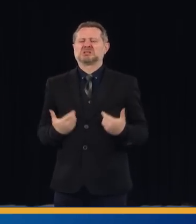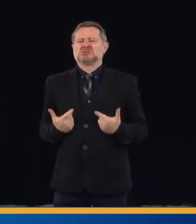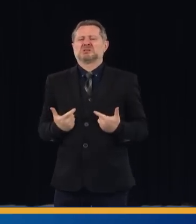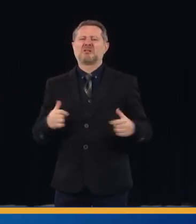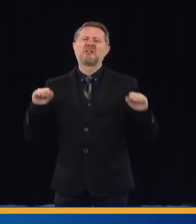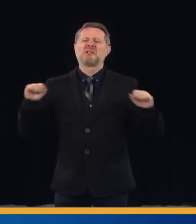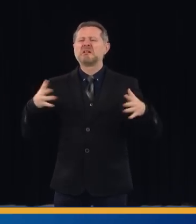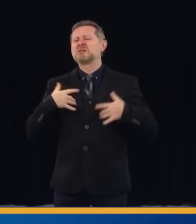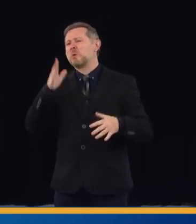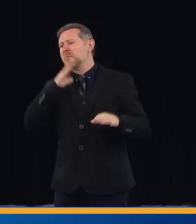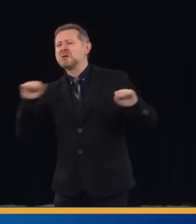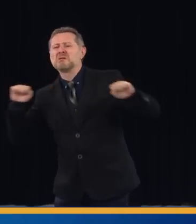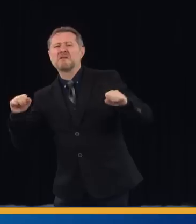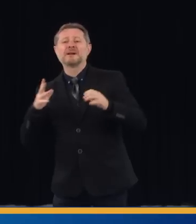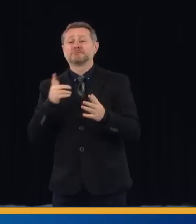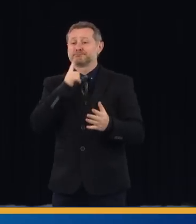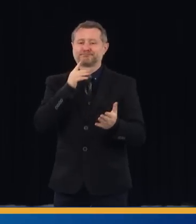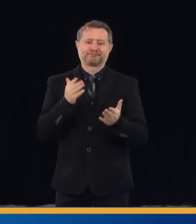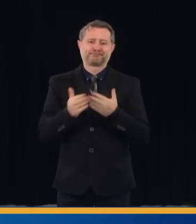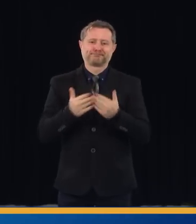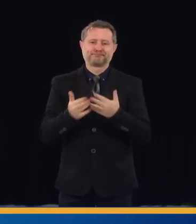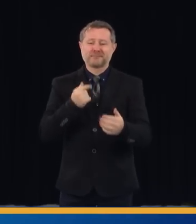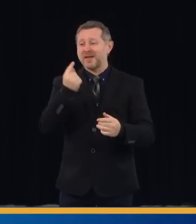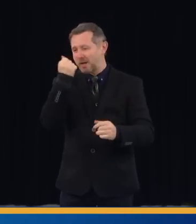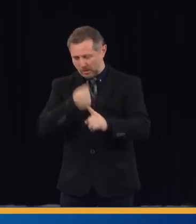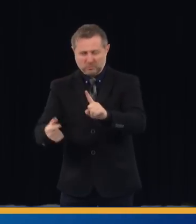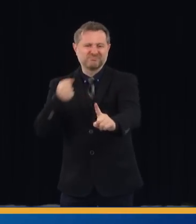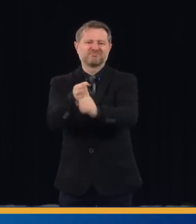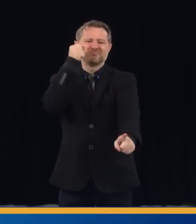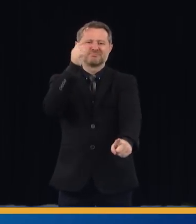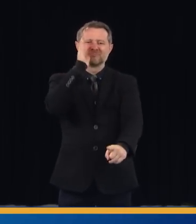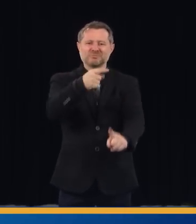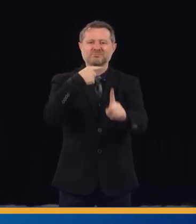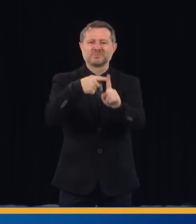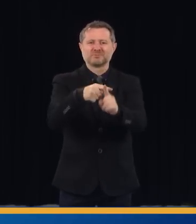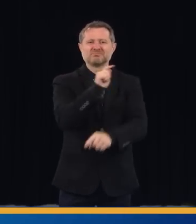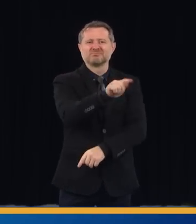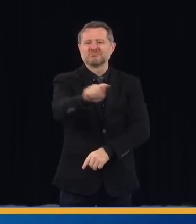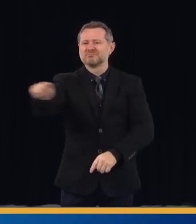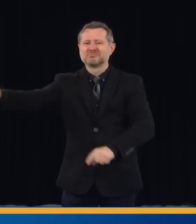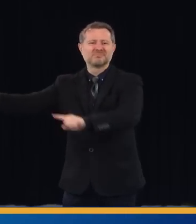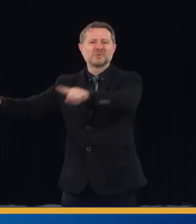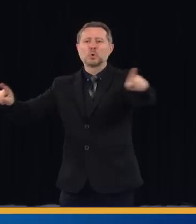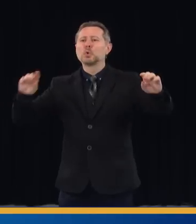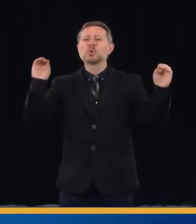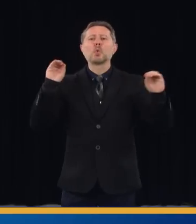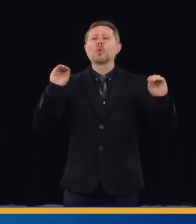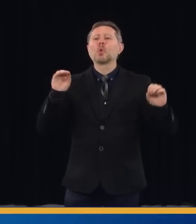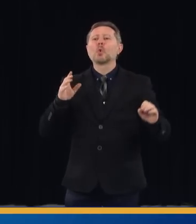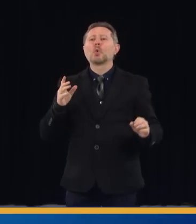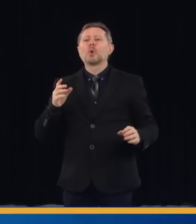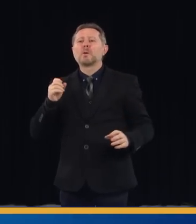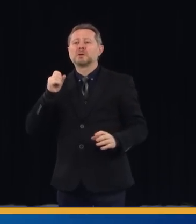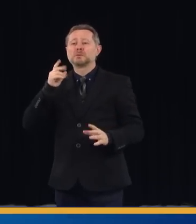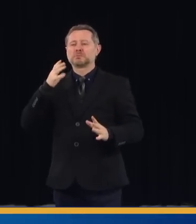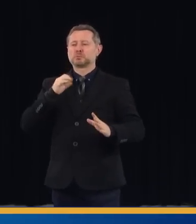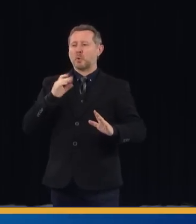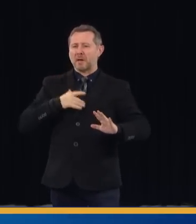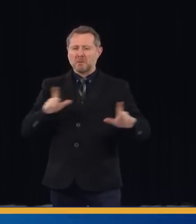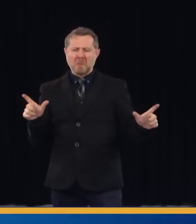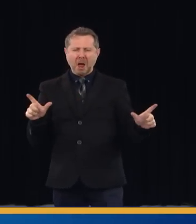Anyone can get this disease. There is no superhero who is immune from this